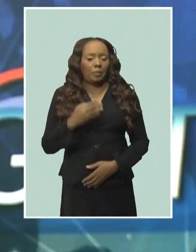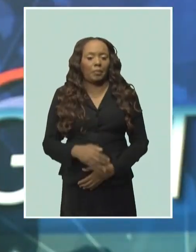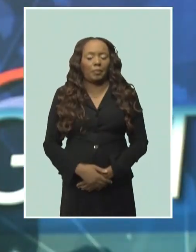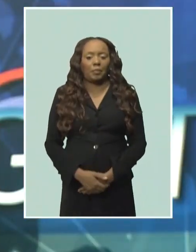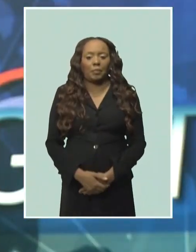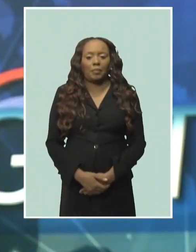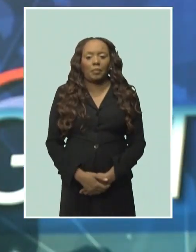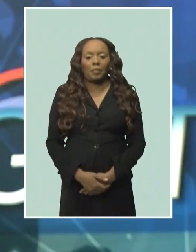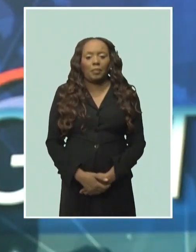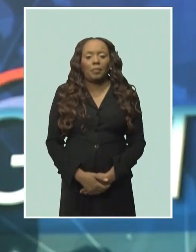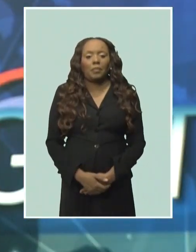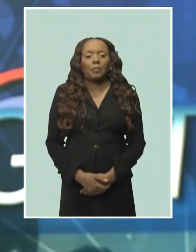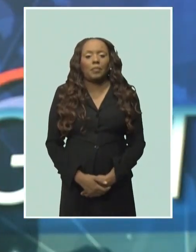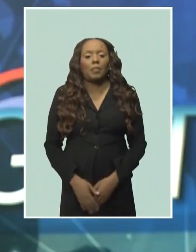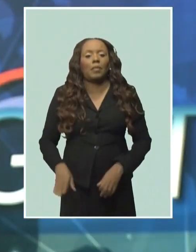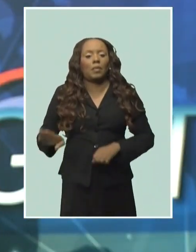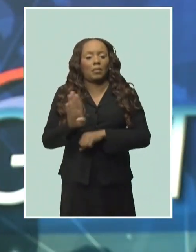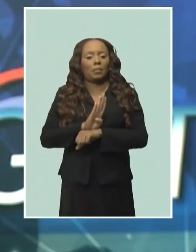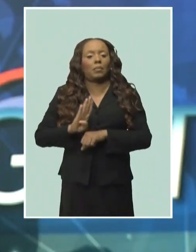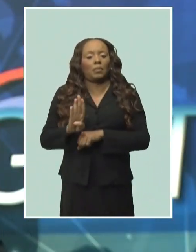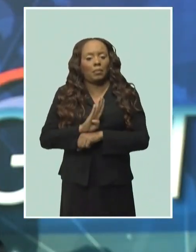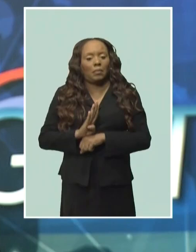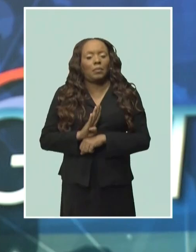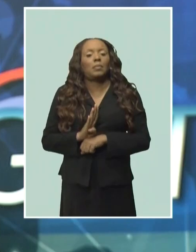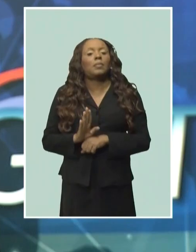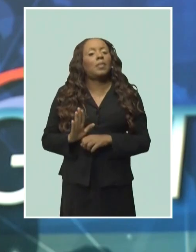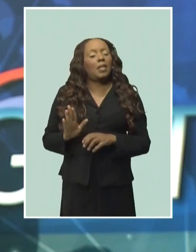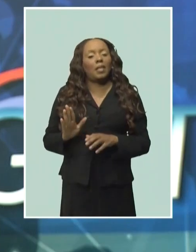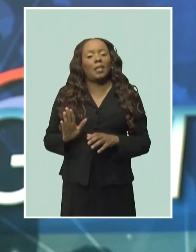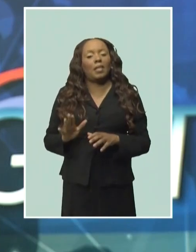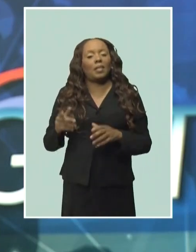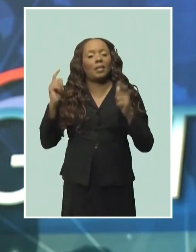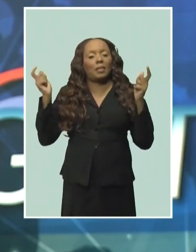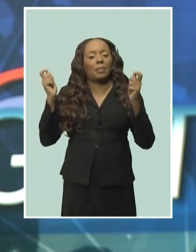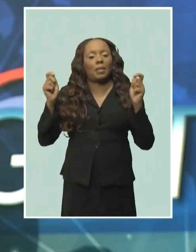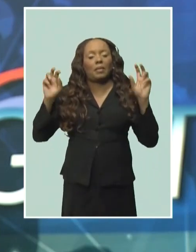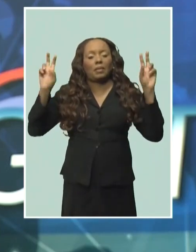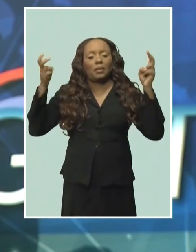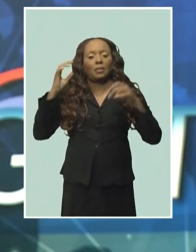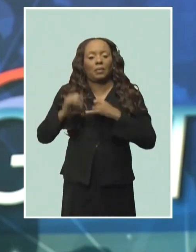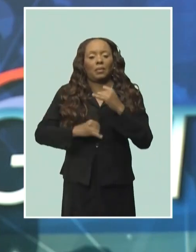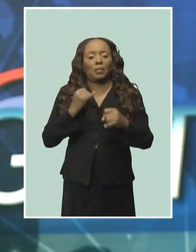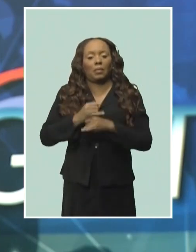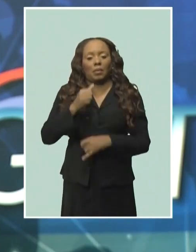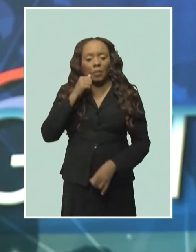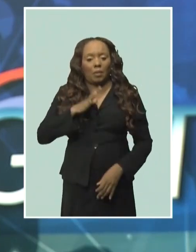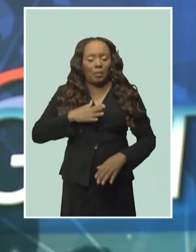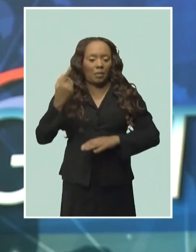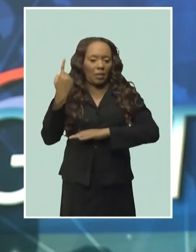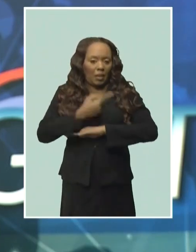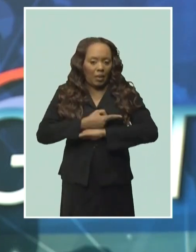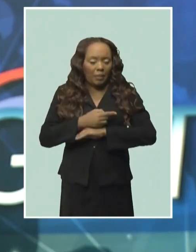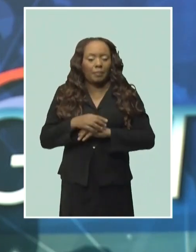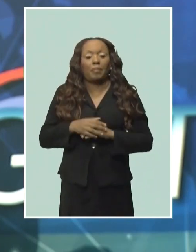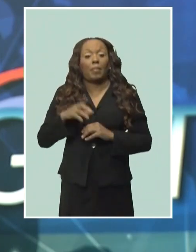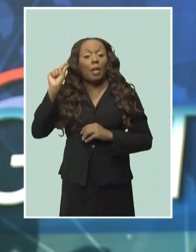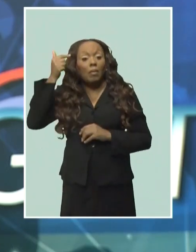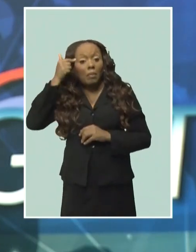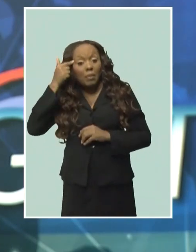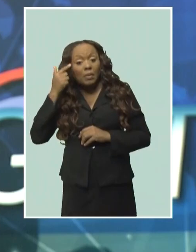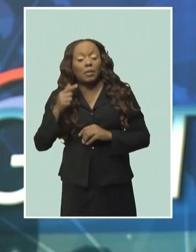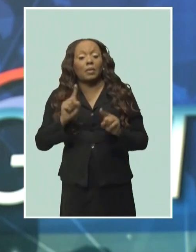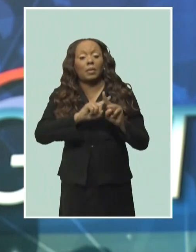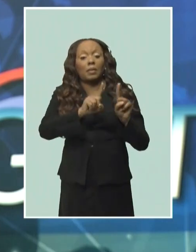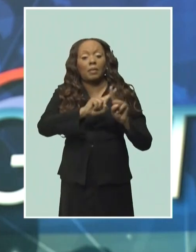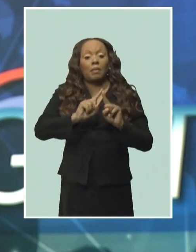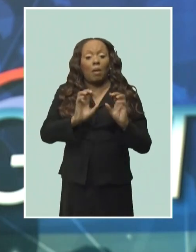Barbados joins in the global commemorations this International Women's Day as citizens, the government and organizations pay respect